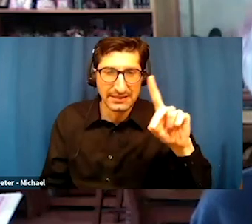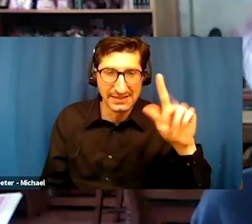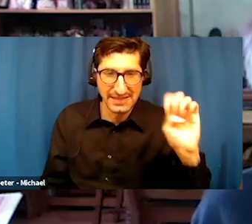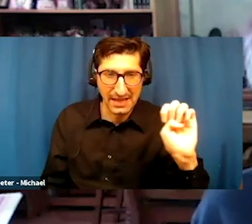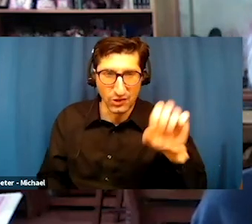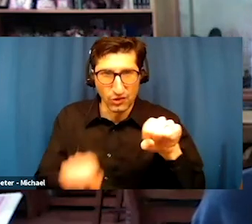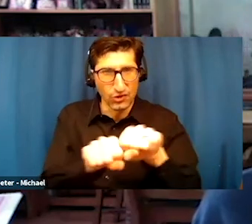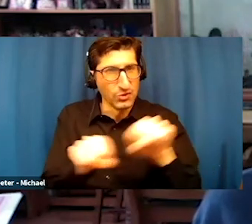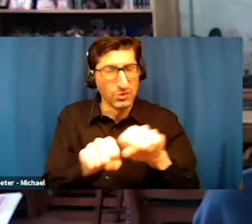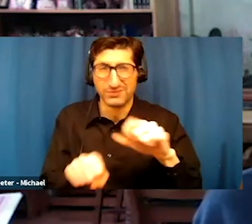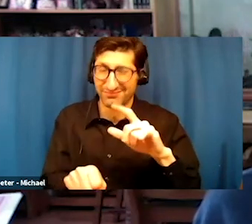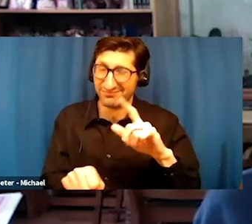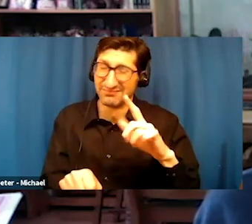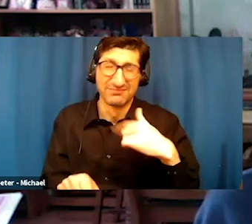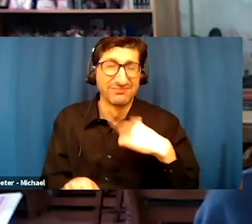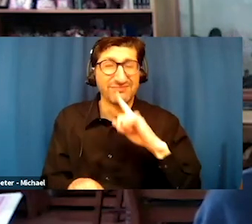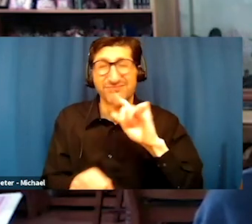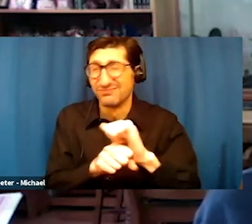absolutely hated them. Um,